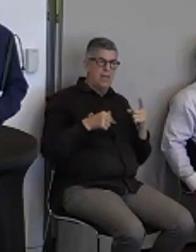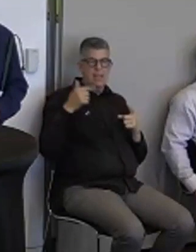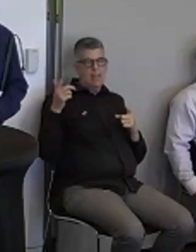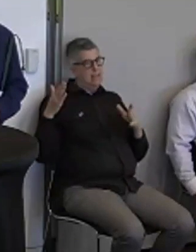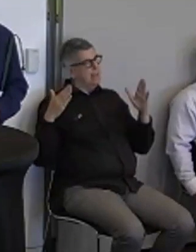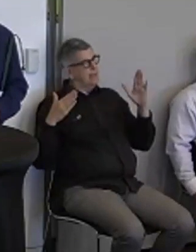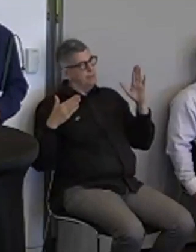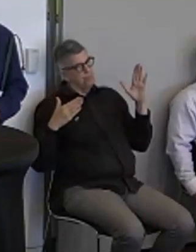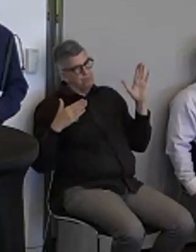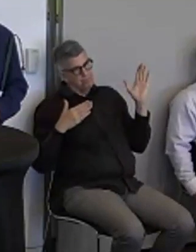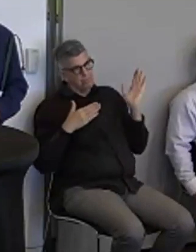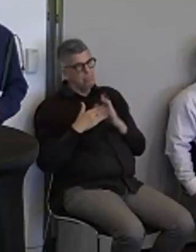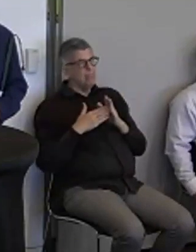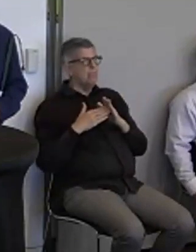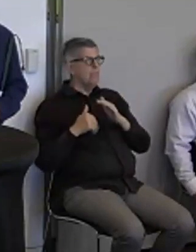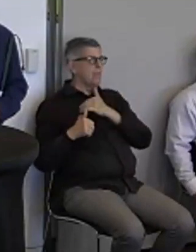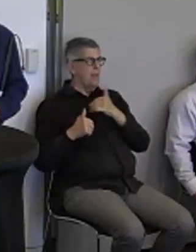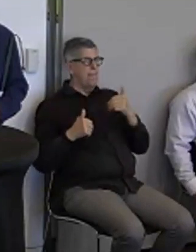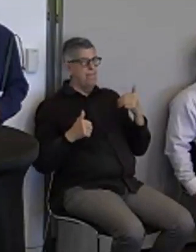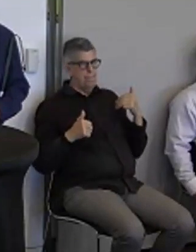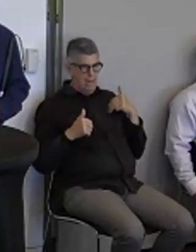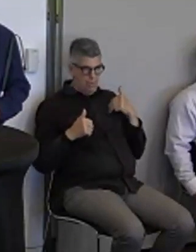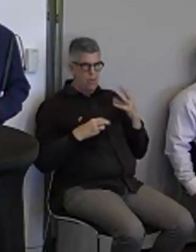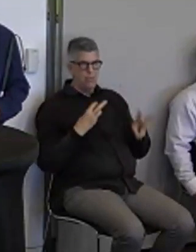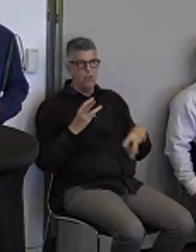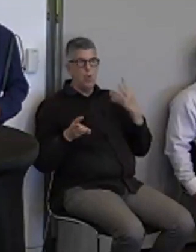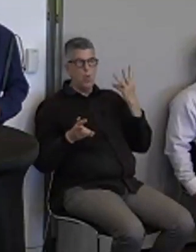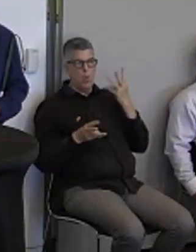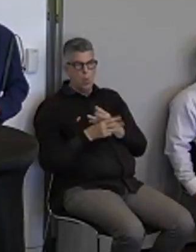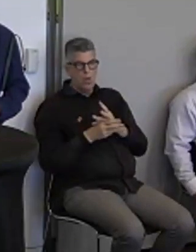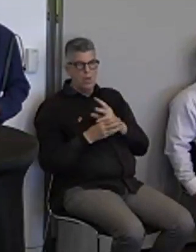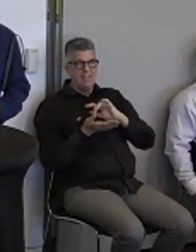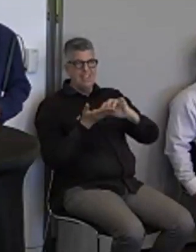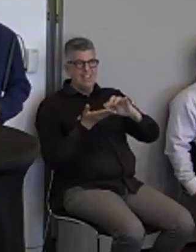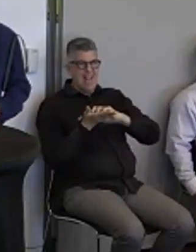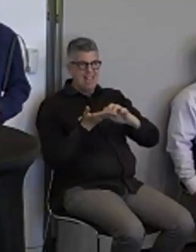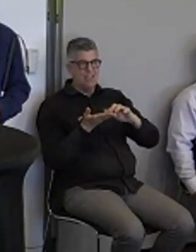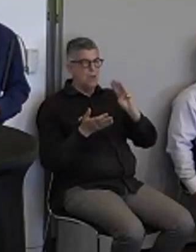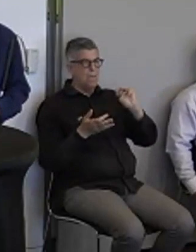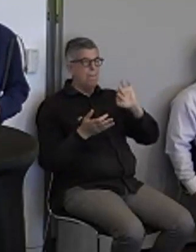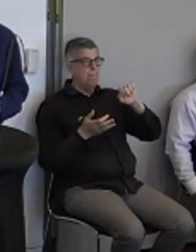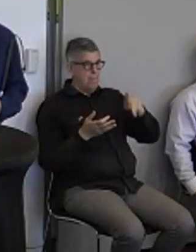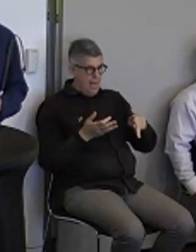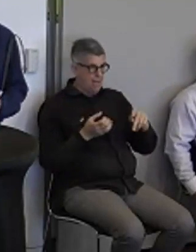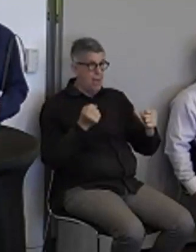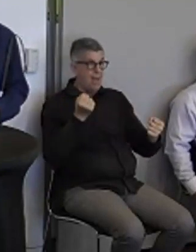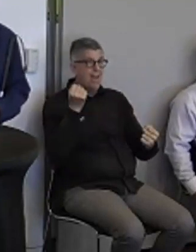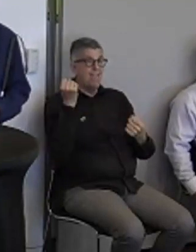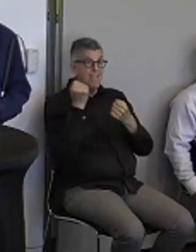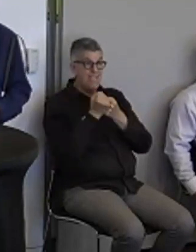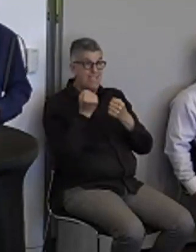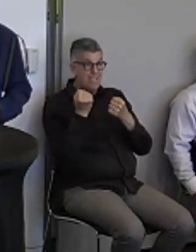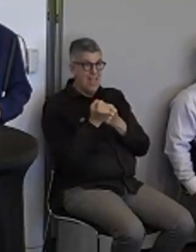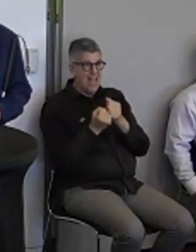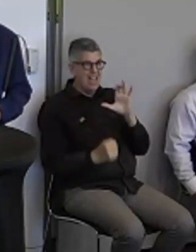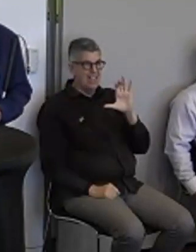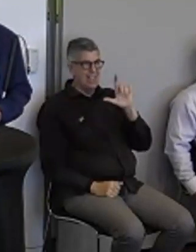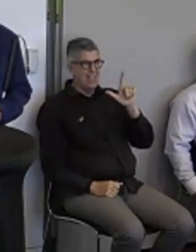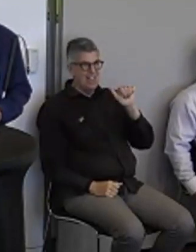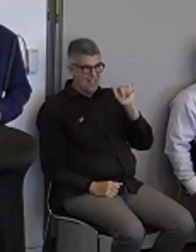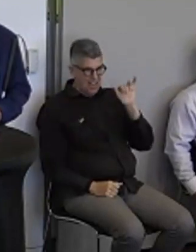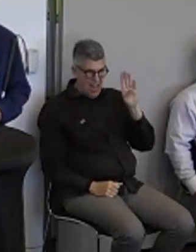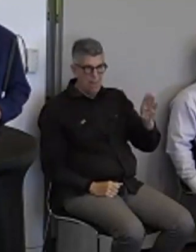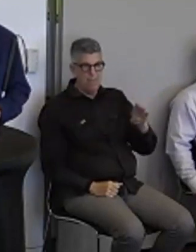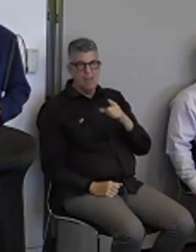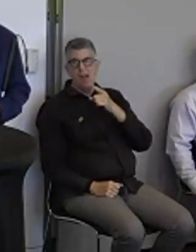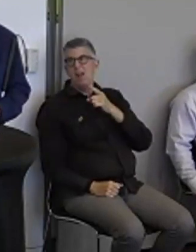#1 member of the World Tactile Graphics Tactile Maps fan club. He loves them. He said that he's